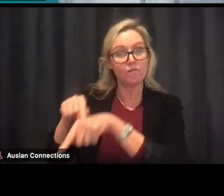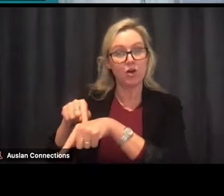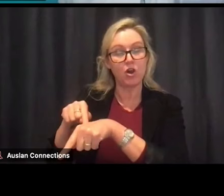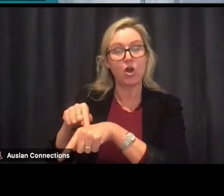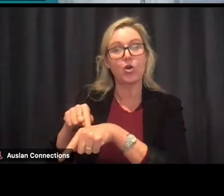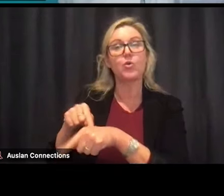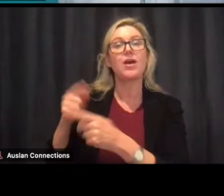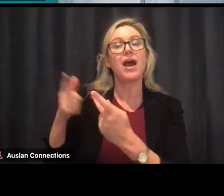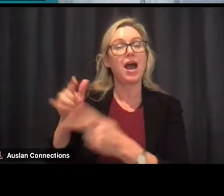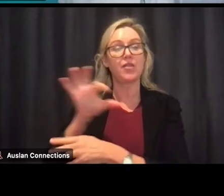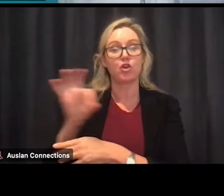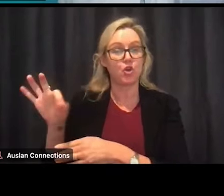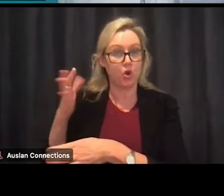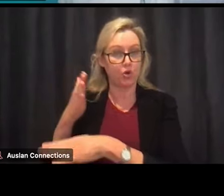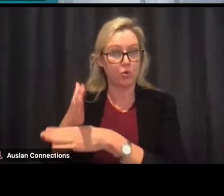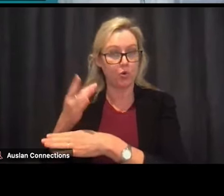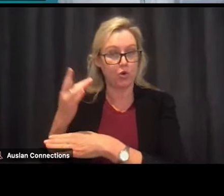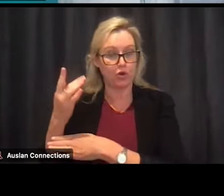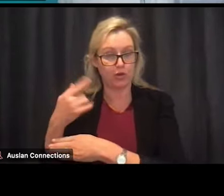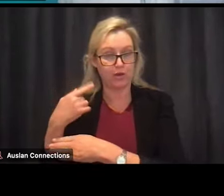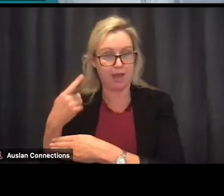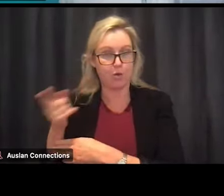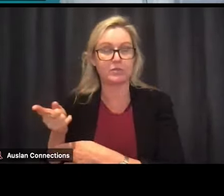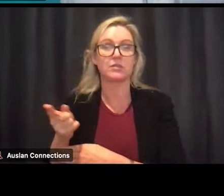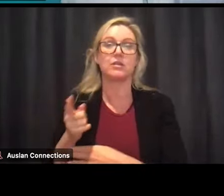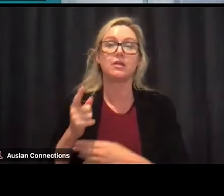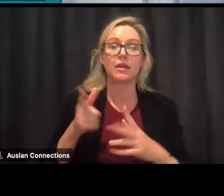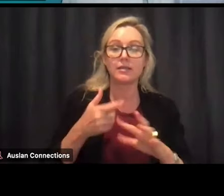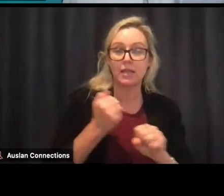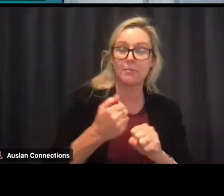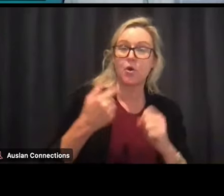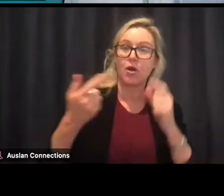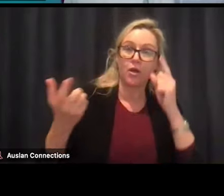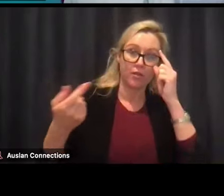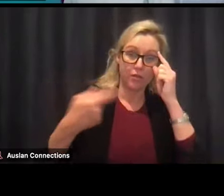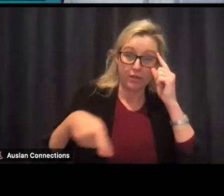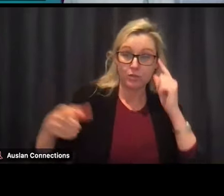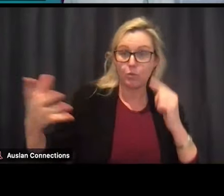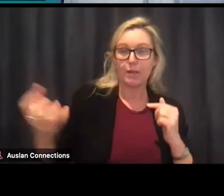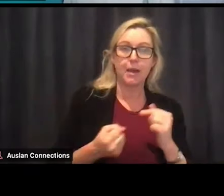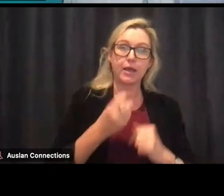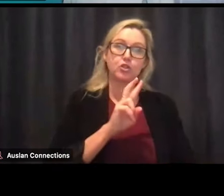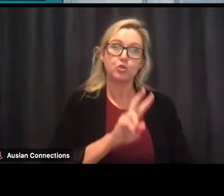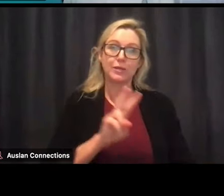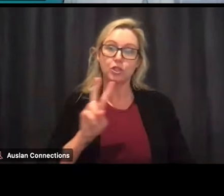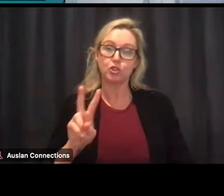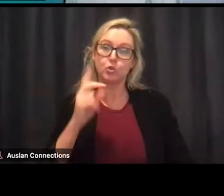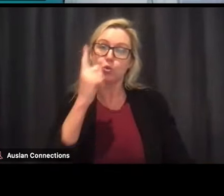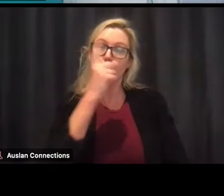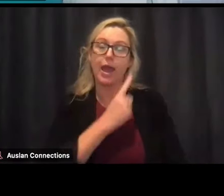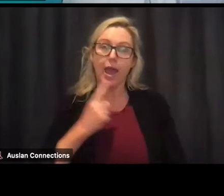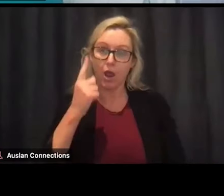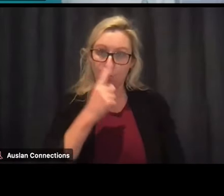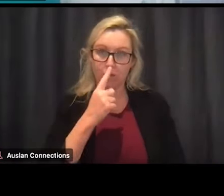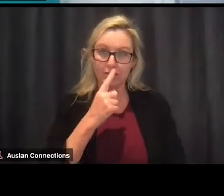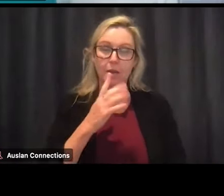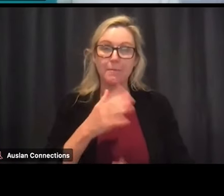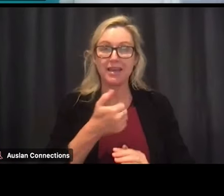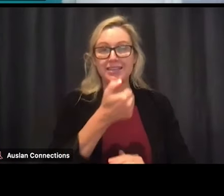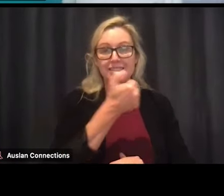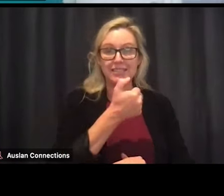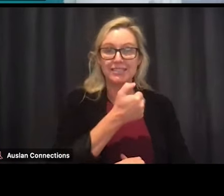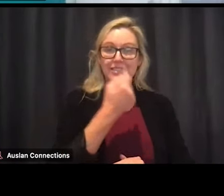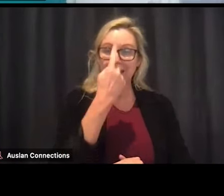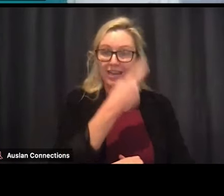balance. So, for example, if I was being paid this week for 22 hours, of which 16 hours